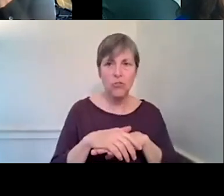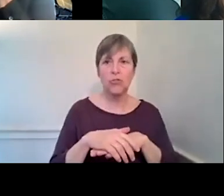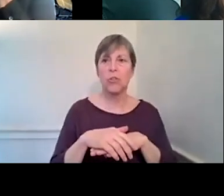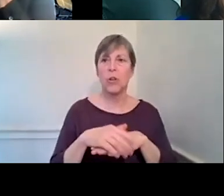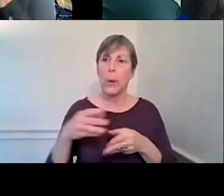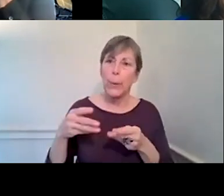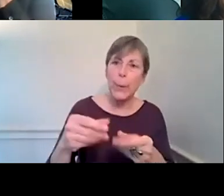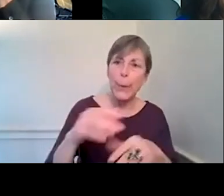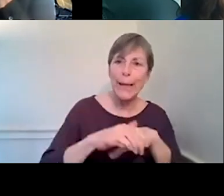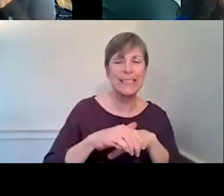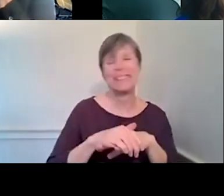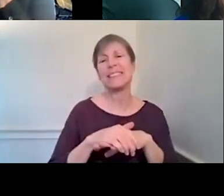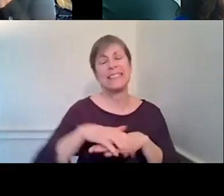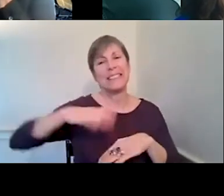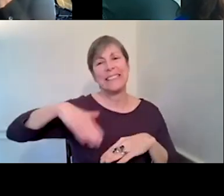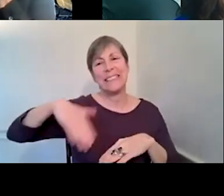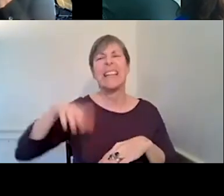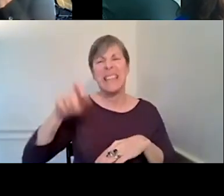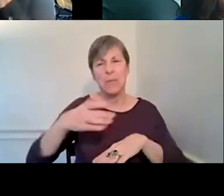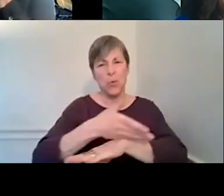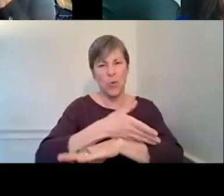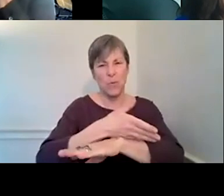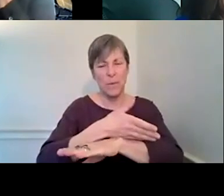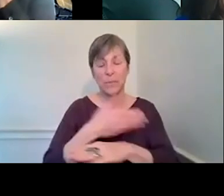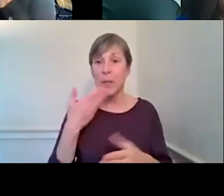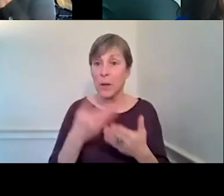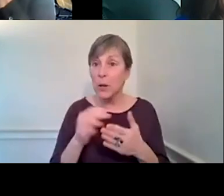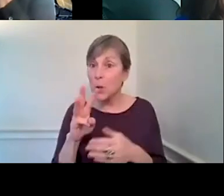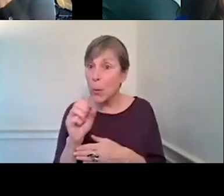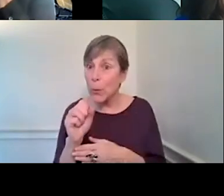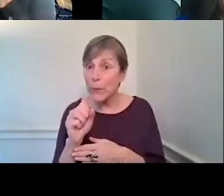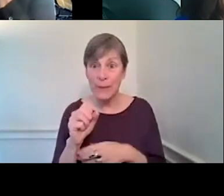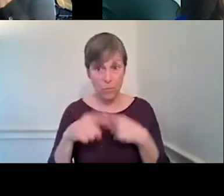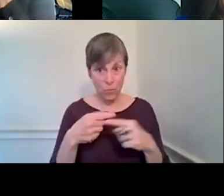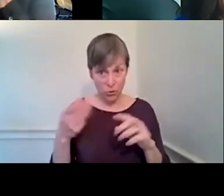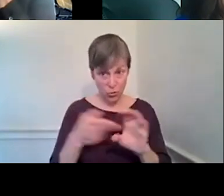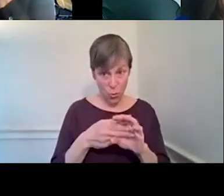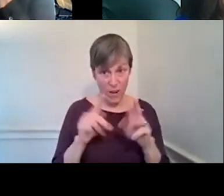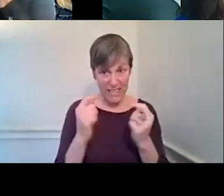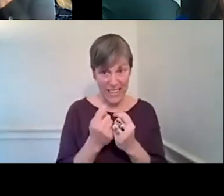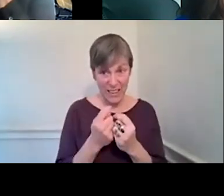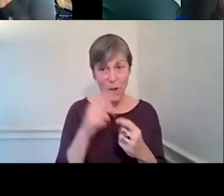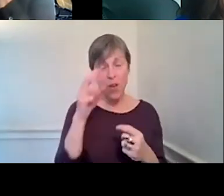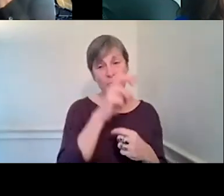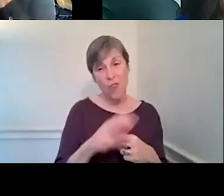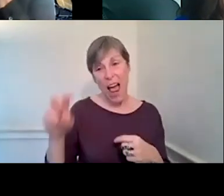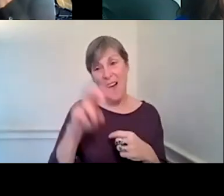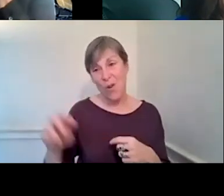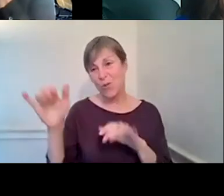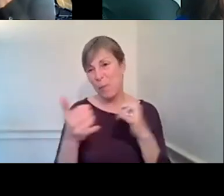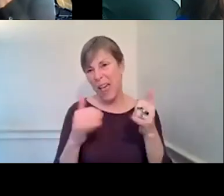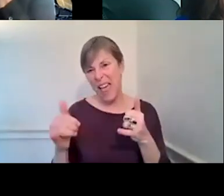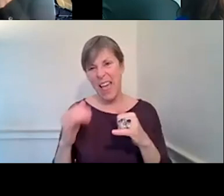was, you know, something that I could improve a lot. Now, here's the good news about being on a team. I traveled to play. I was on a